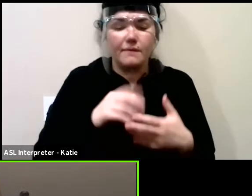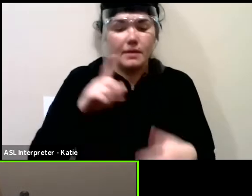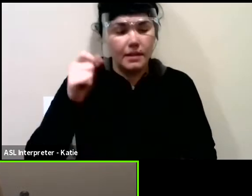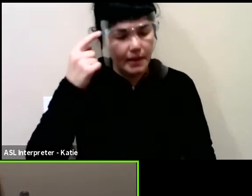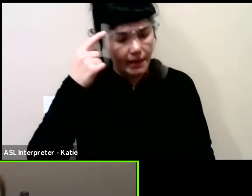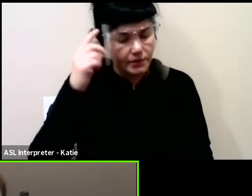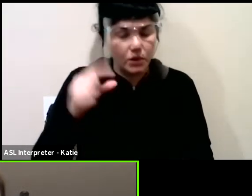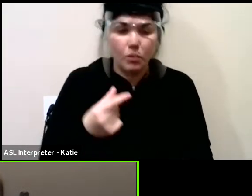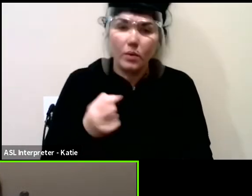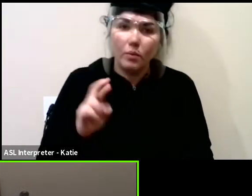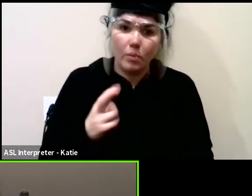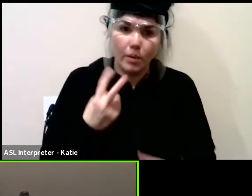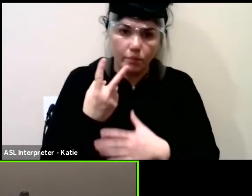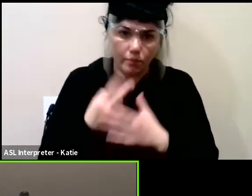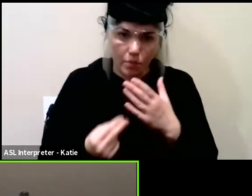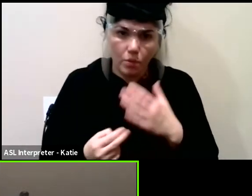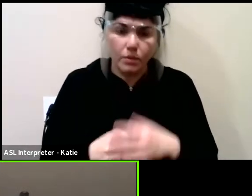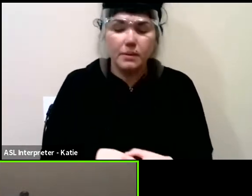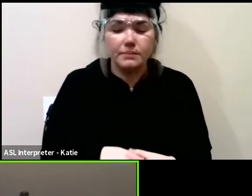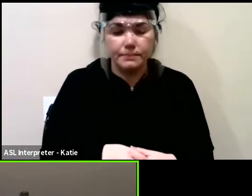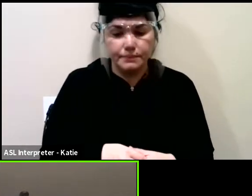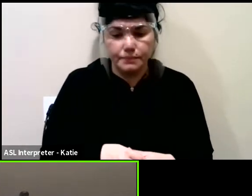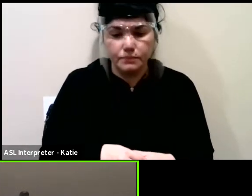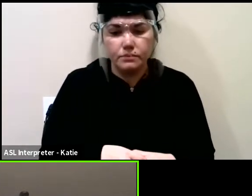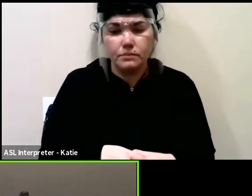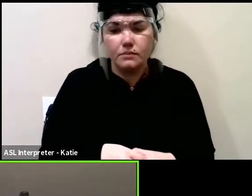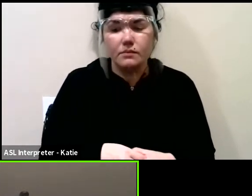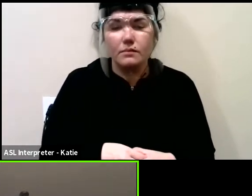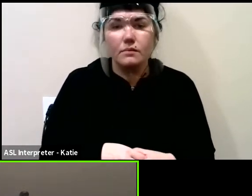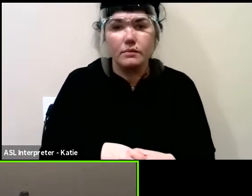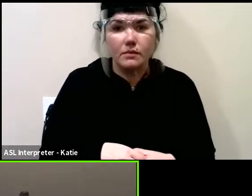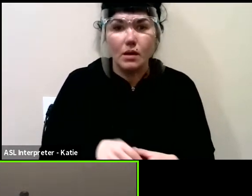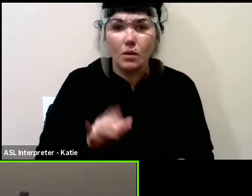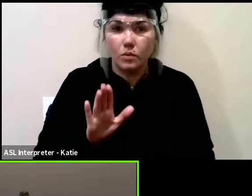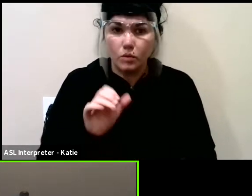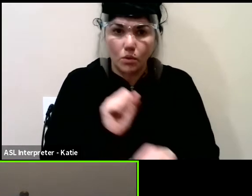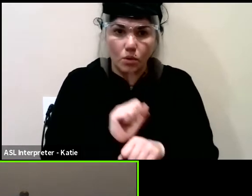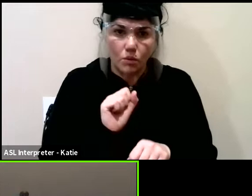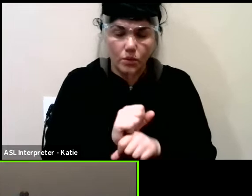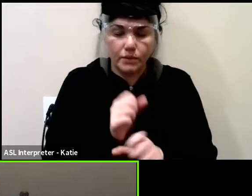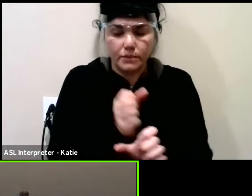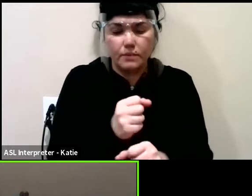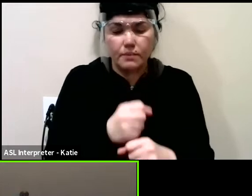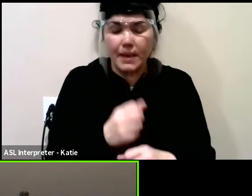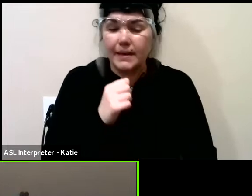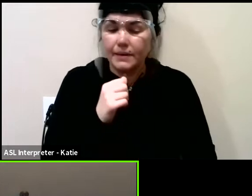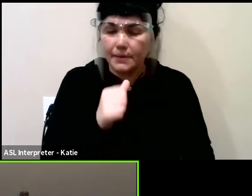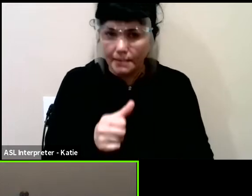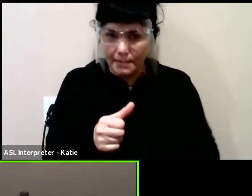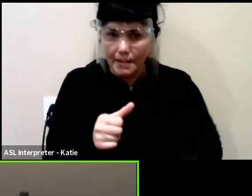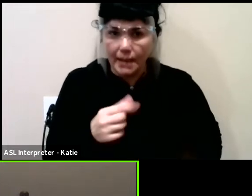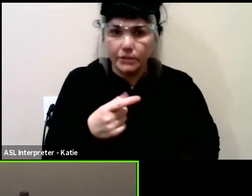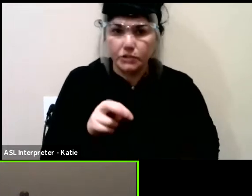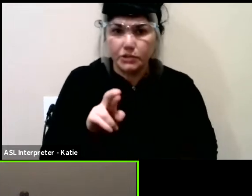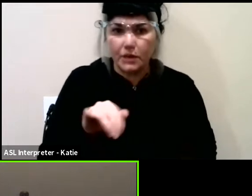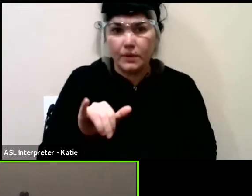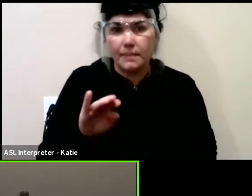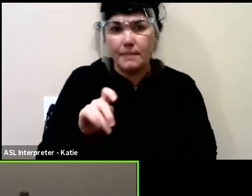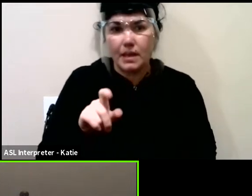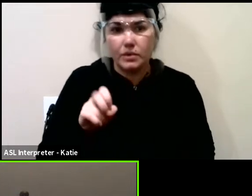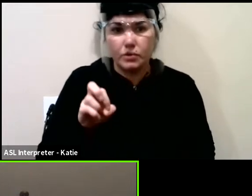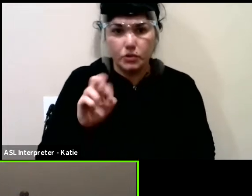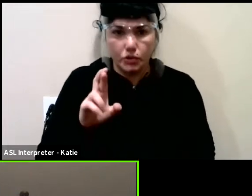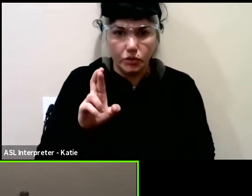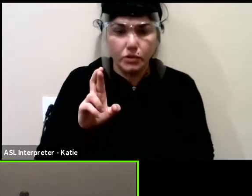based on your commitment to create non-gerrymandered districts by the people and not politicians i really urge you to